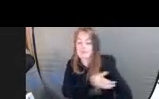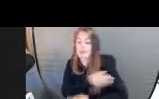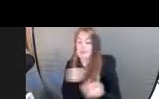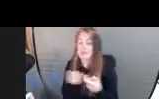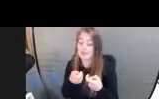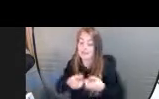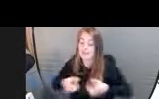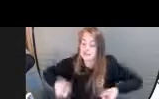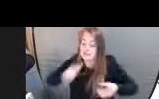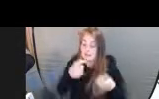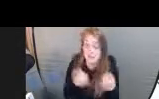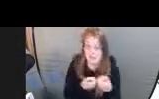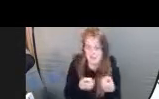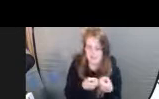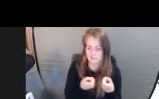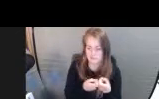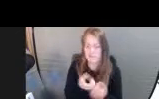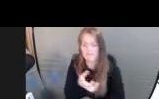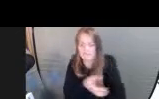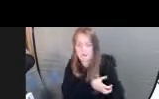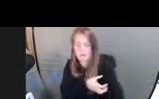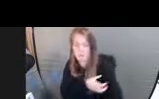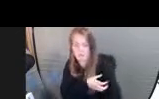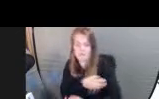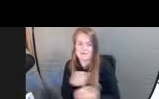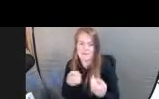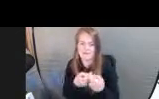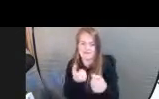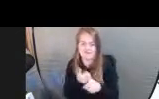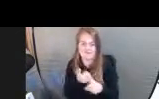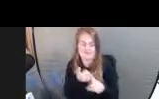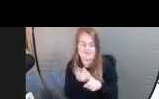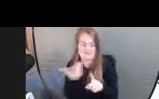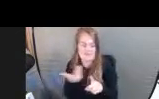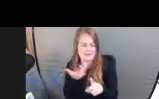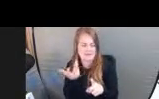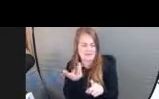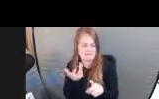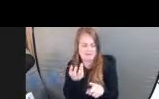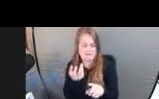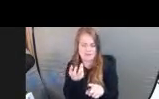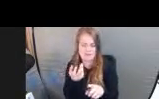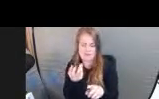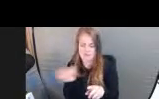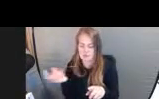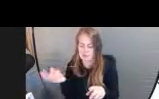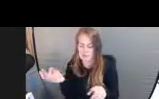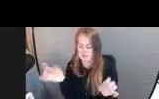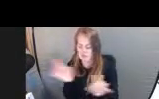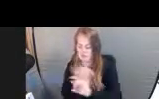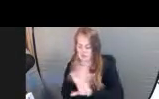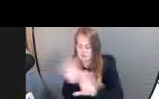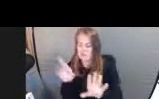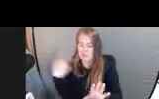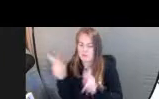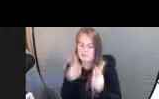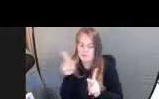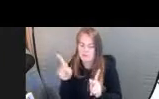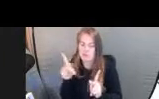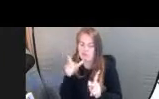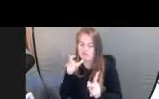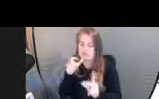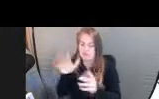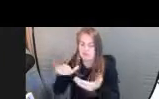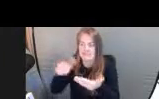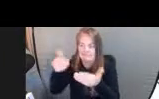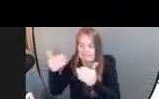not electric chair, right? Because electric chair is something that criminals get. We definitely don't want to mix up the two, okay, of an electric